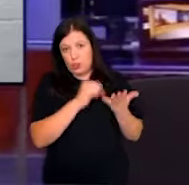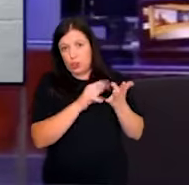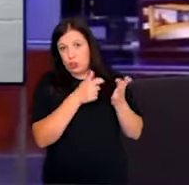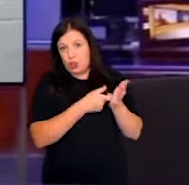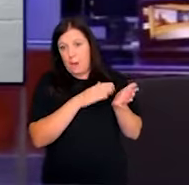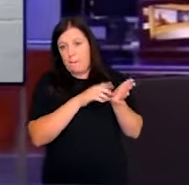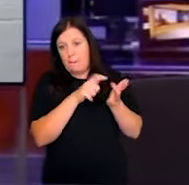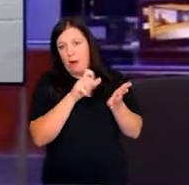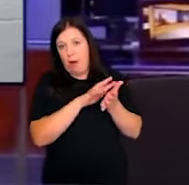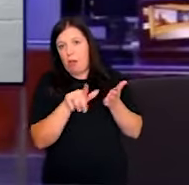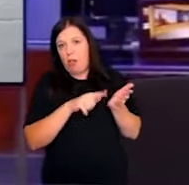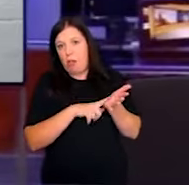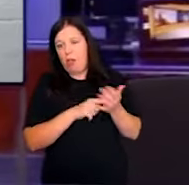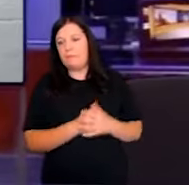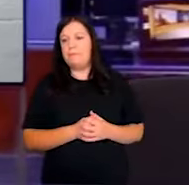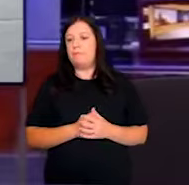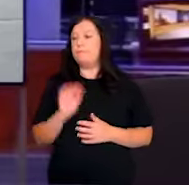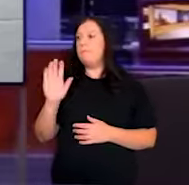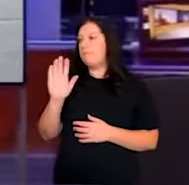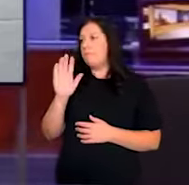It was like